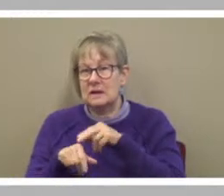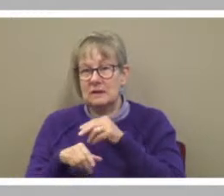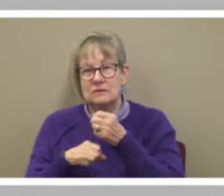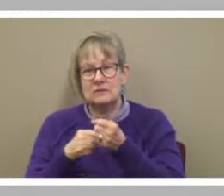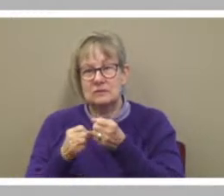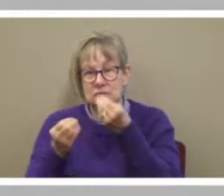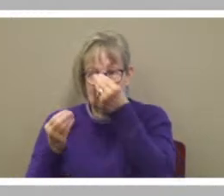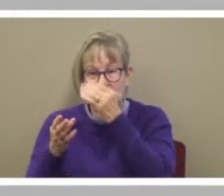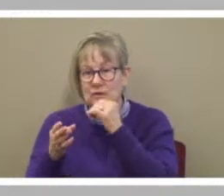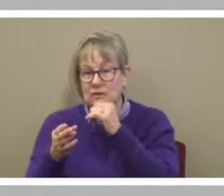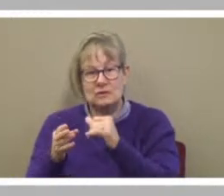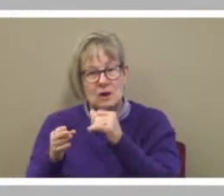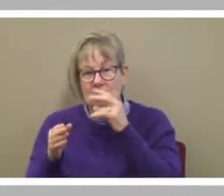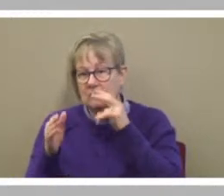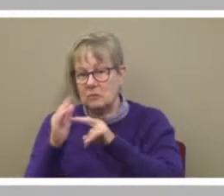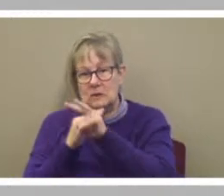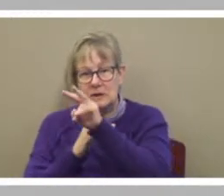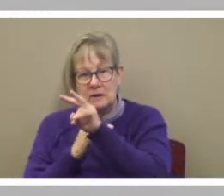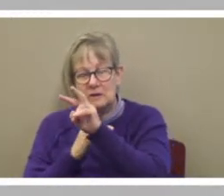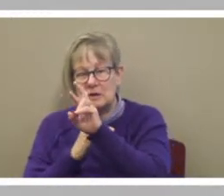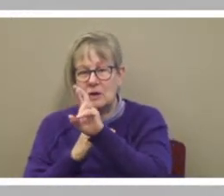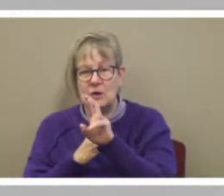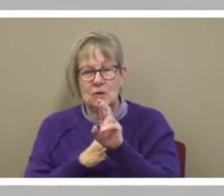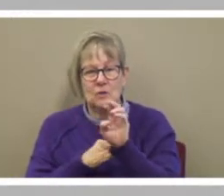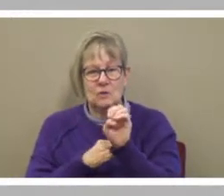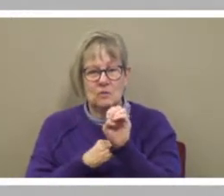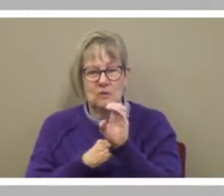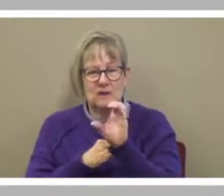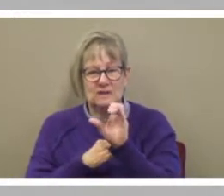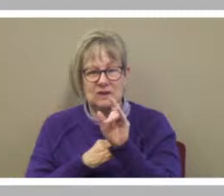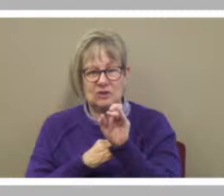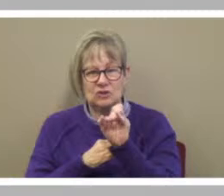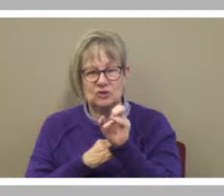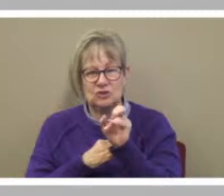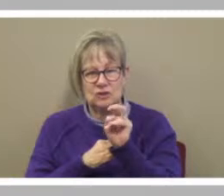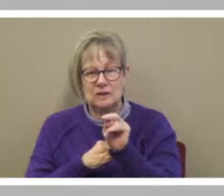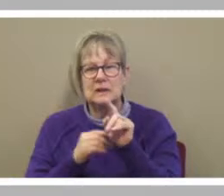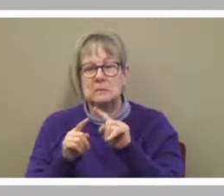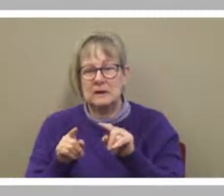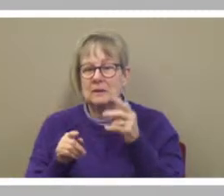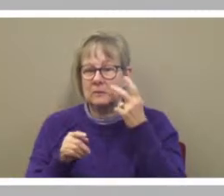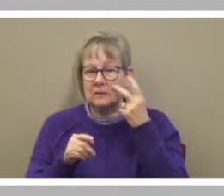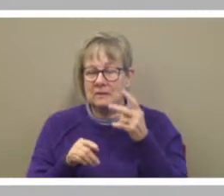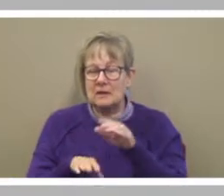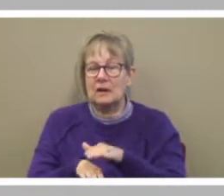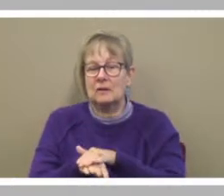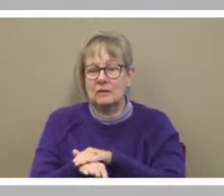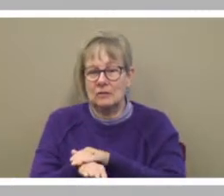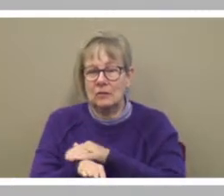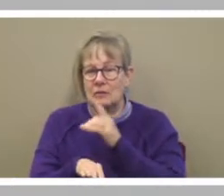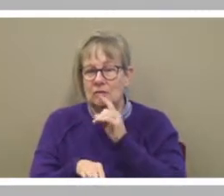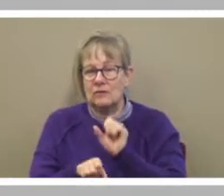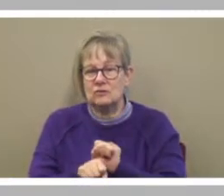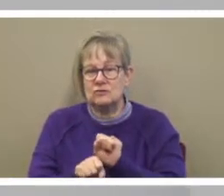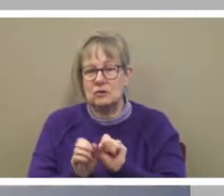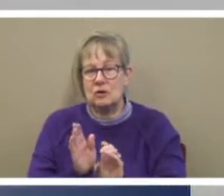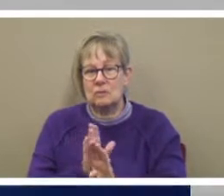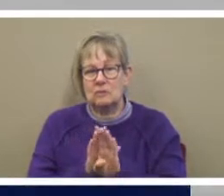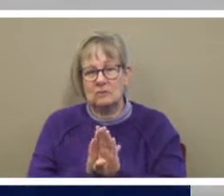forecasting a recession either. But we are seeing possible slowdown in job growth and forecasted